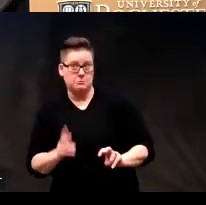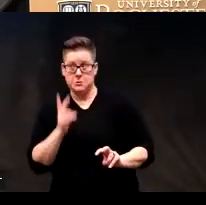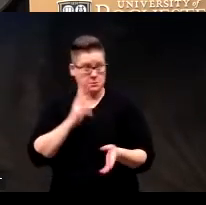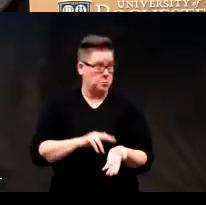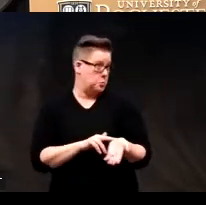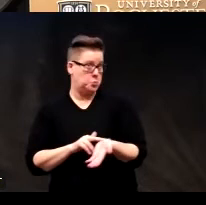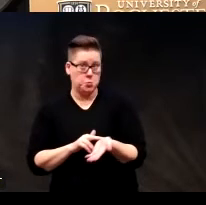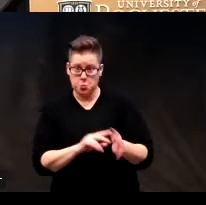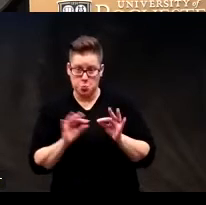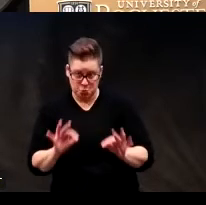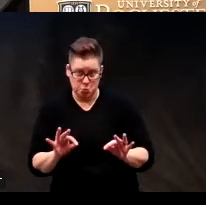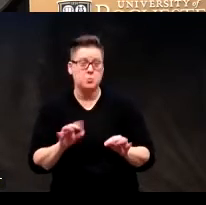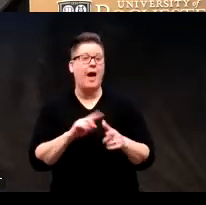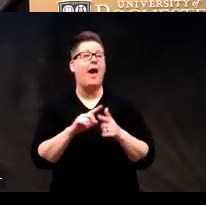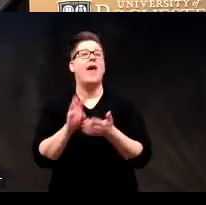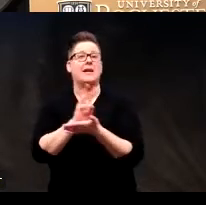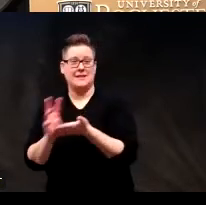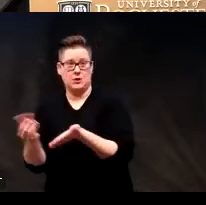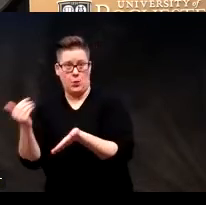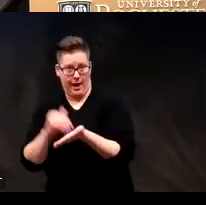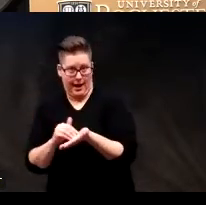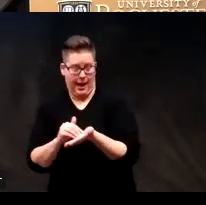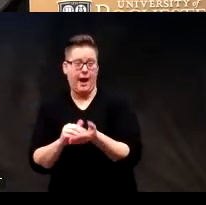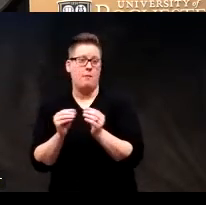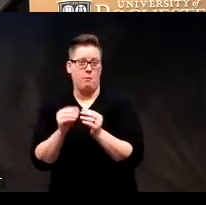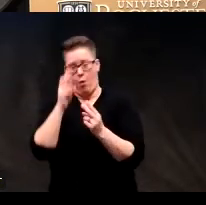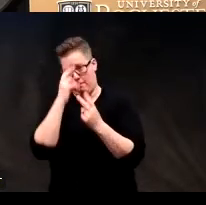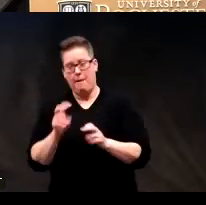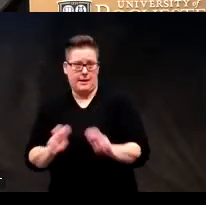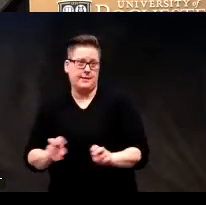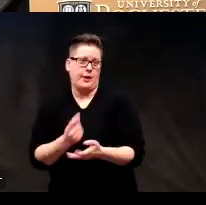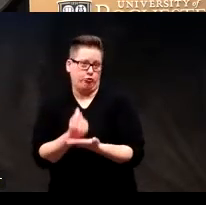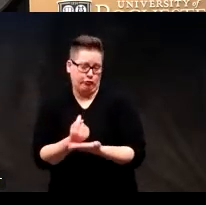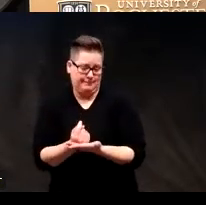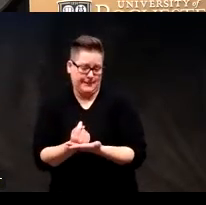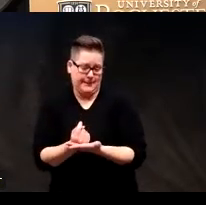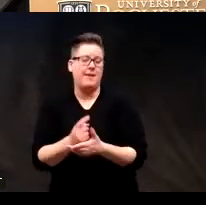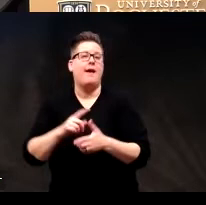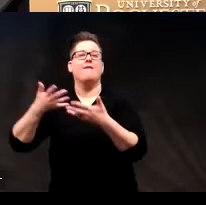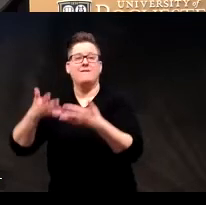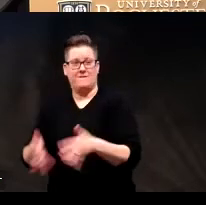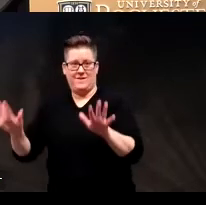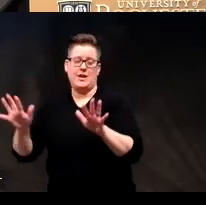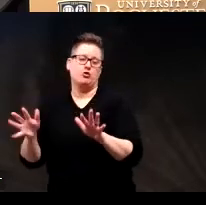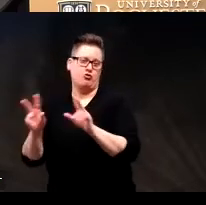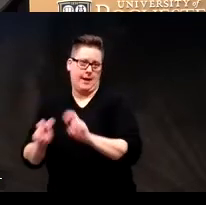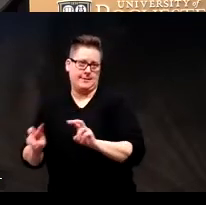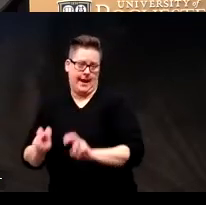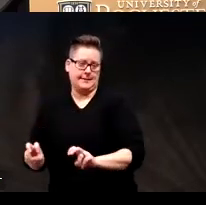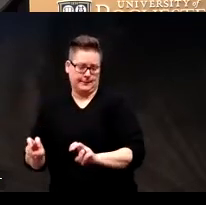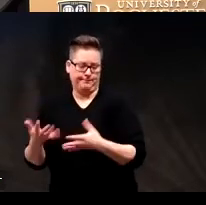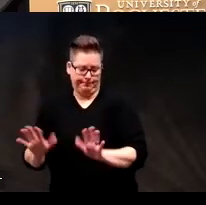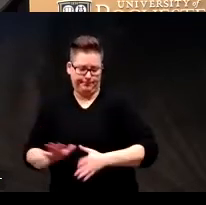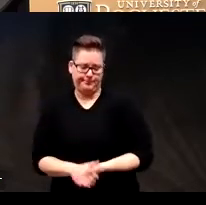are, and then another 6 weeks of the mentalization-based treatment. And then we end with an assessment